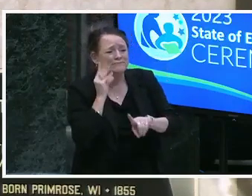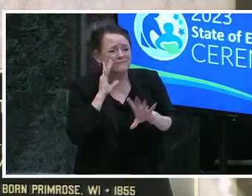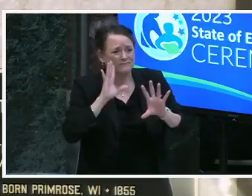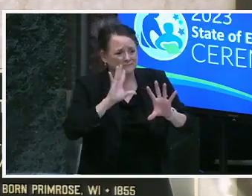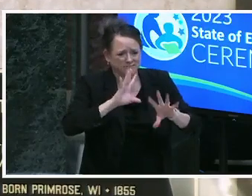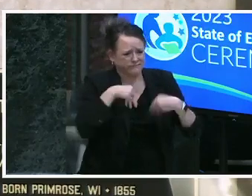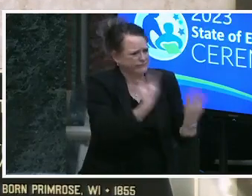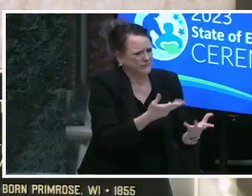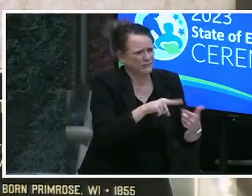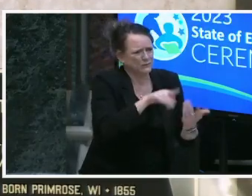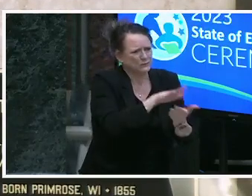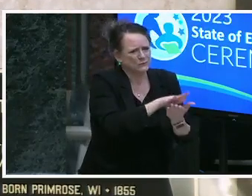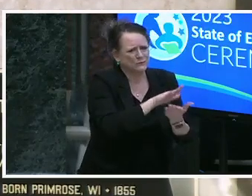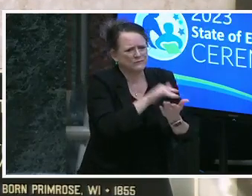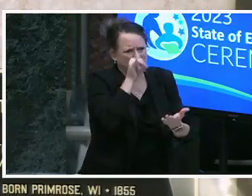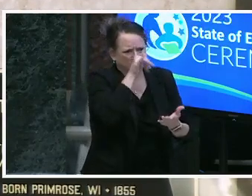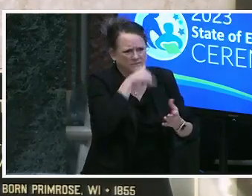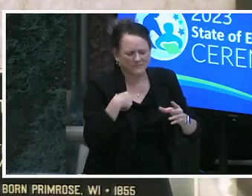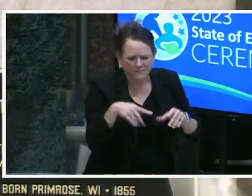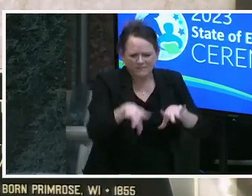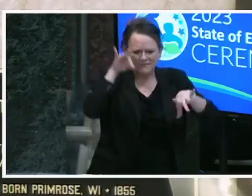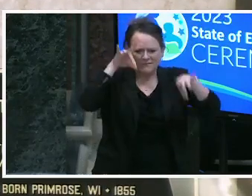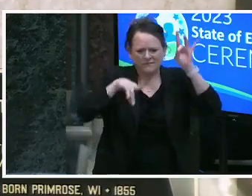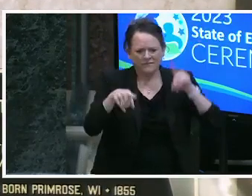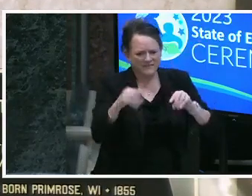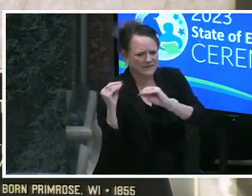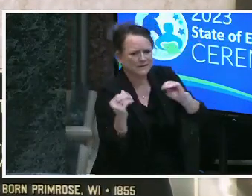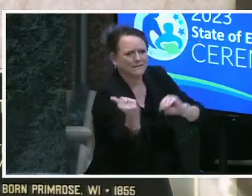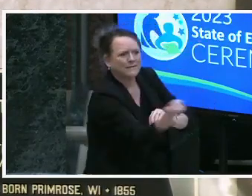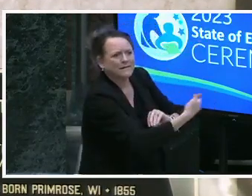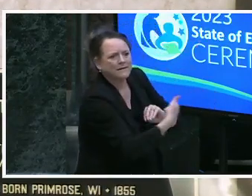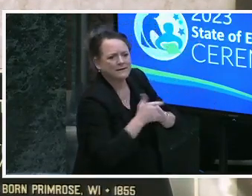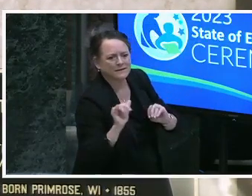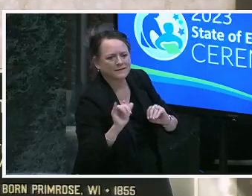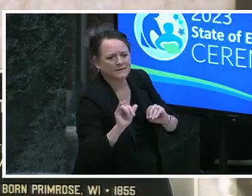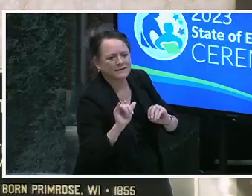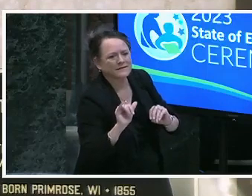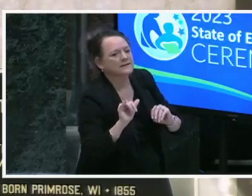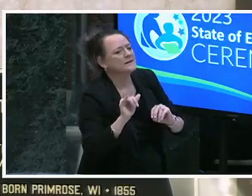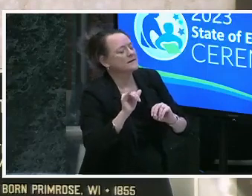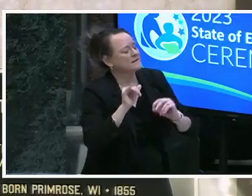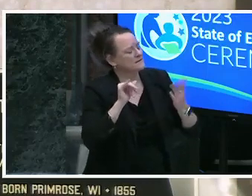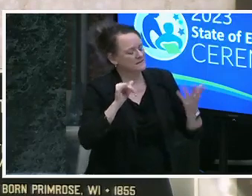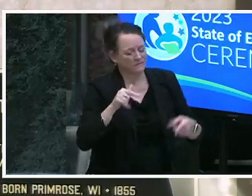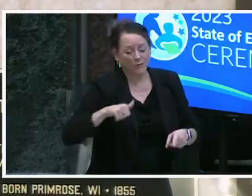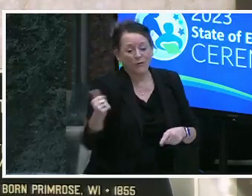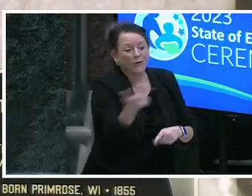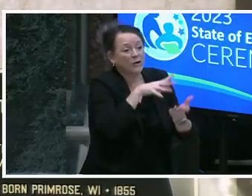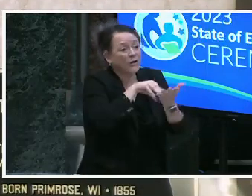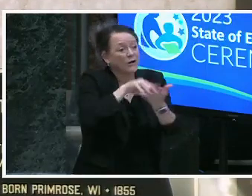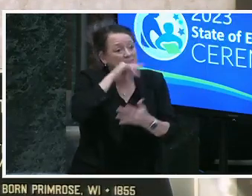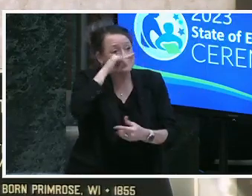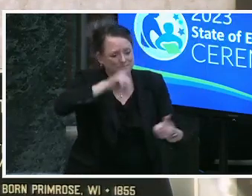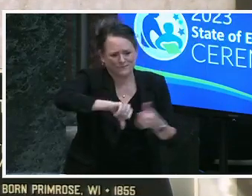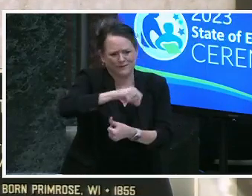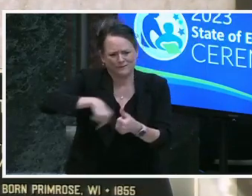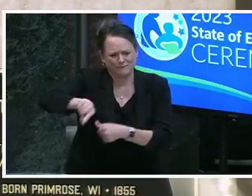also what's best for every kid. What it boils down to is